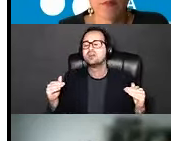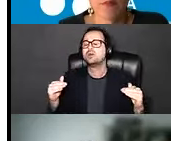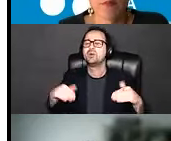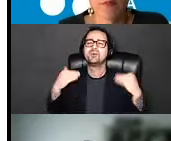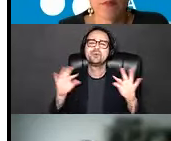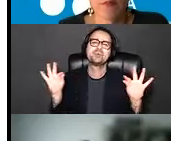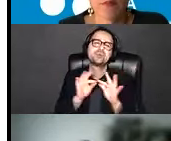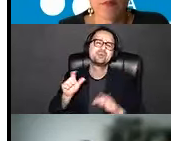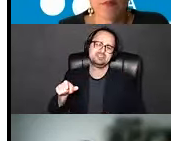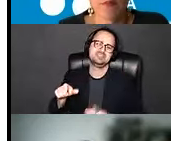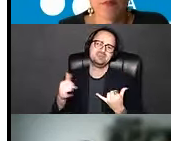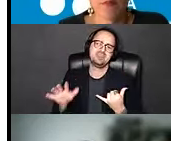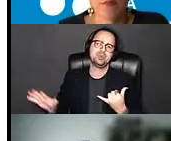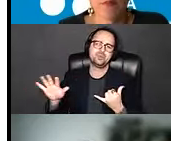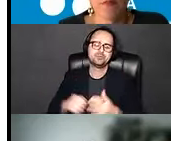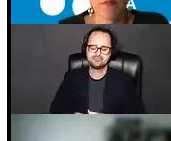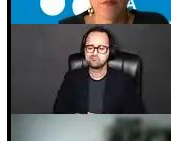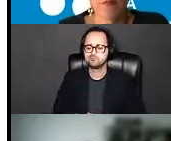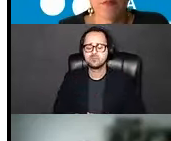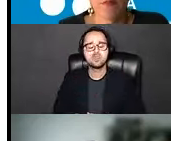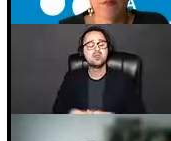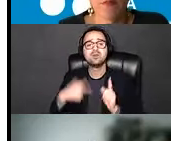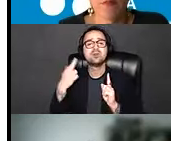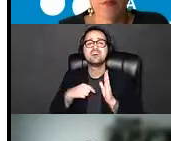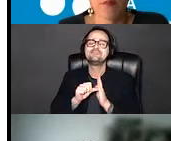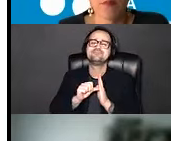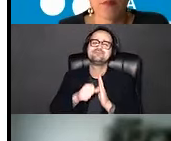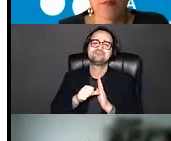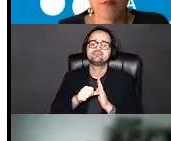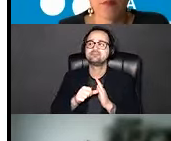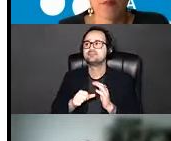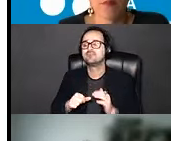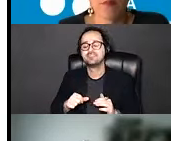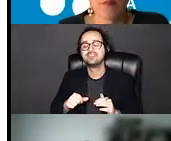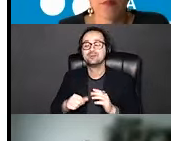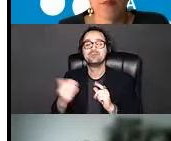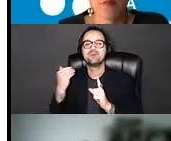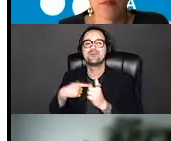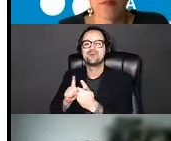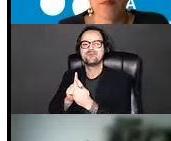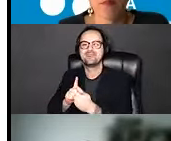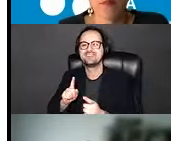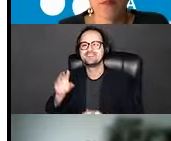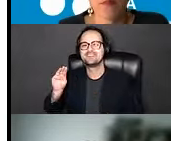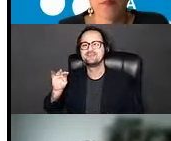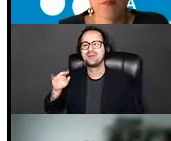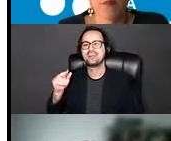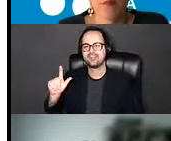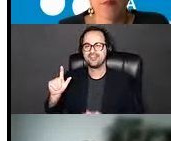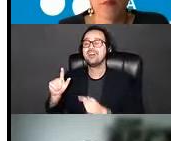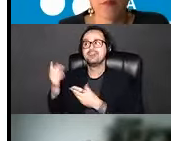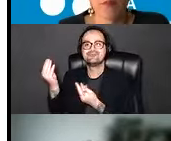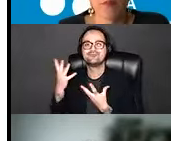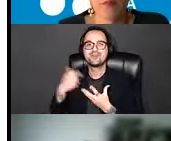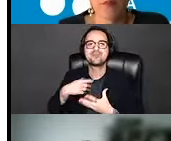need. And I emphasize that as when Michael introduced me, he let you know I'm connected to the Campaign for Trauma-Informed Policy